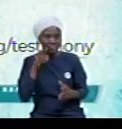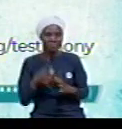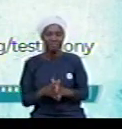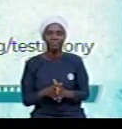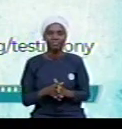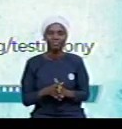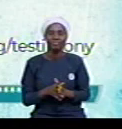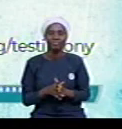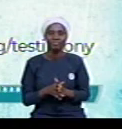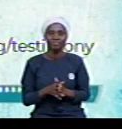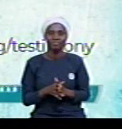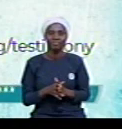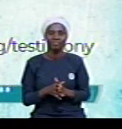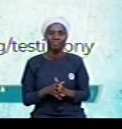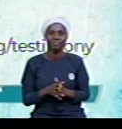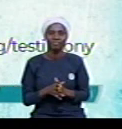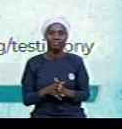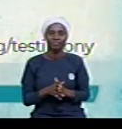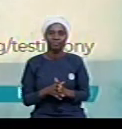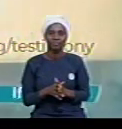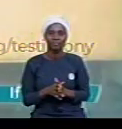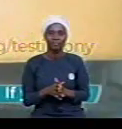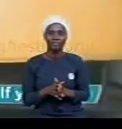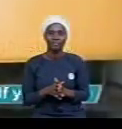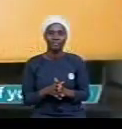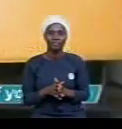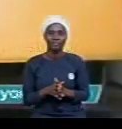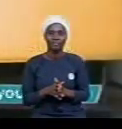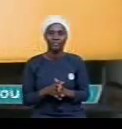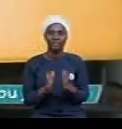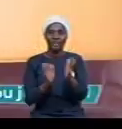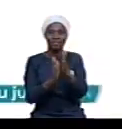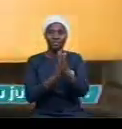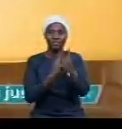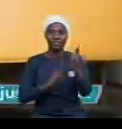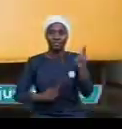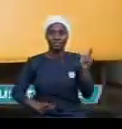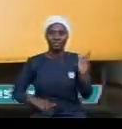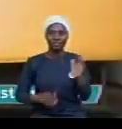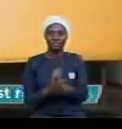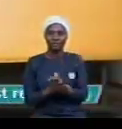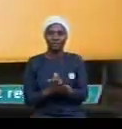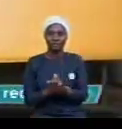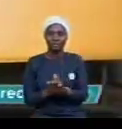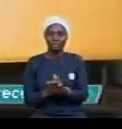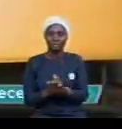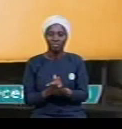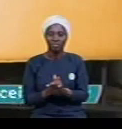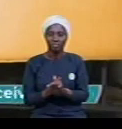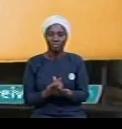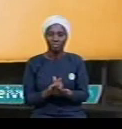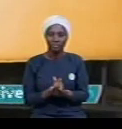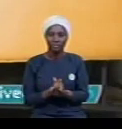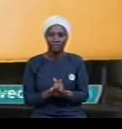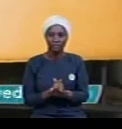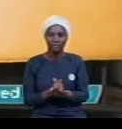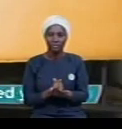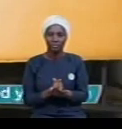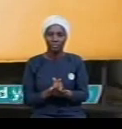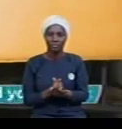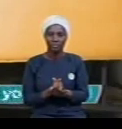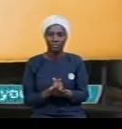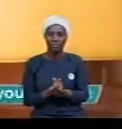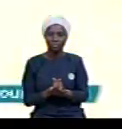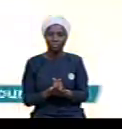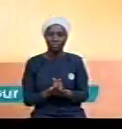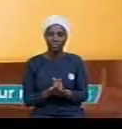broadcasting live. Praise the Lord. My name is Balogun John. Well, the last GCK was very